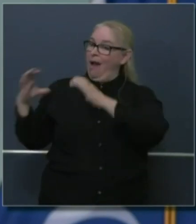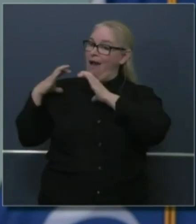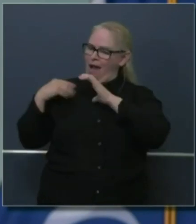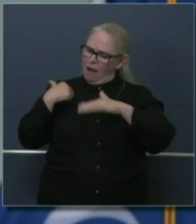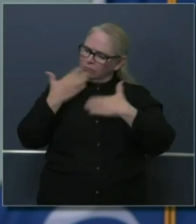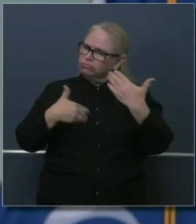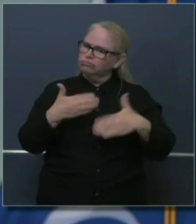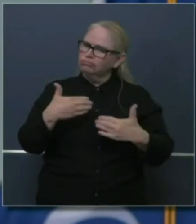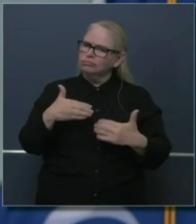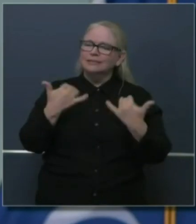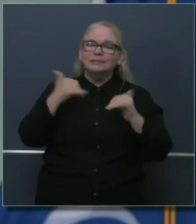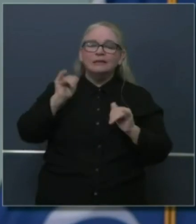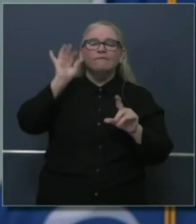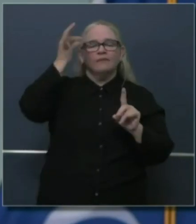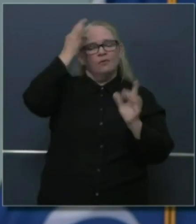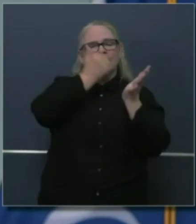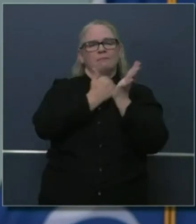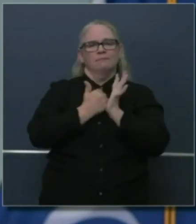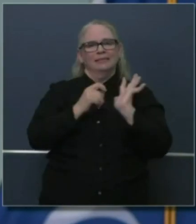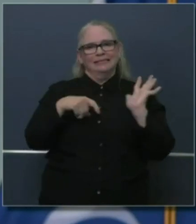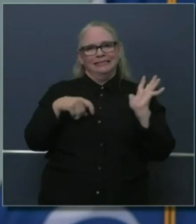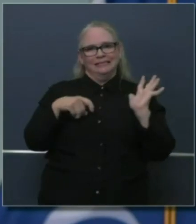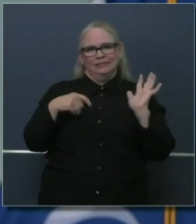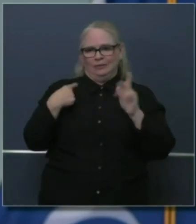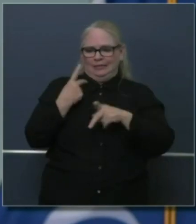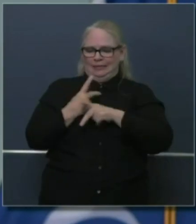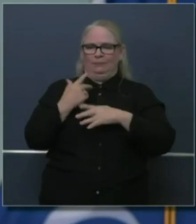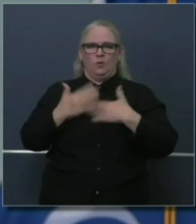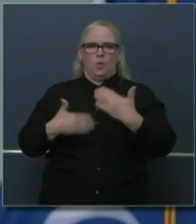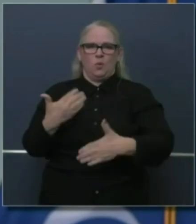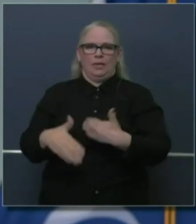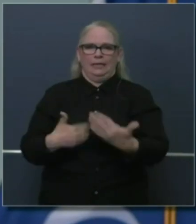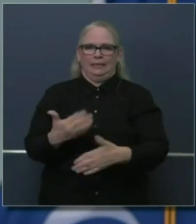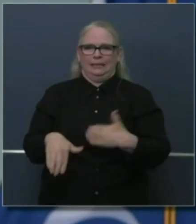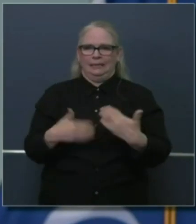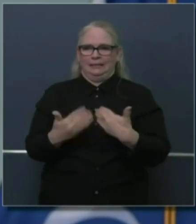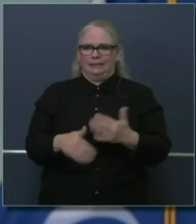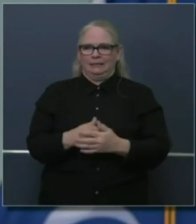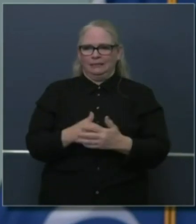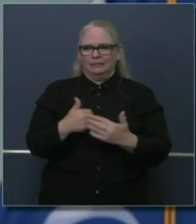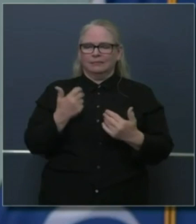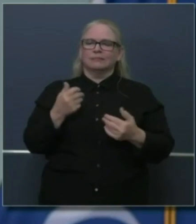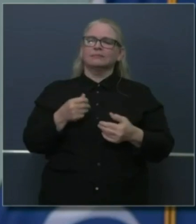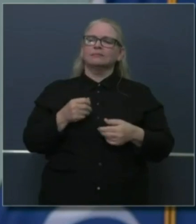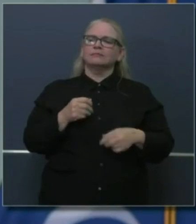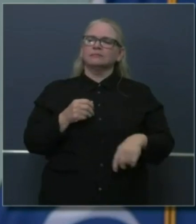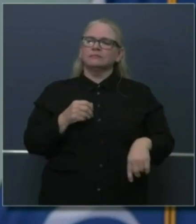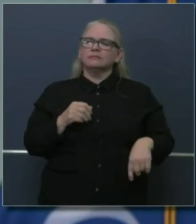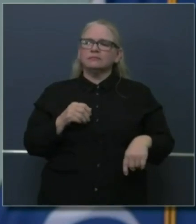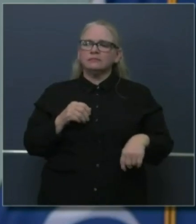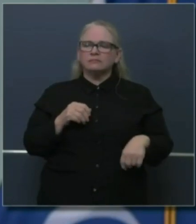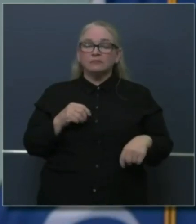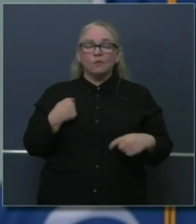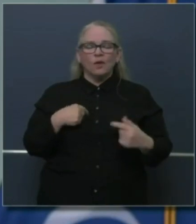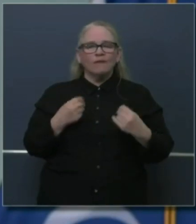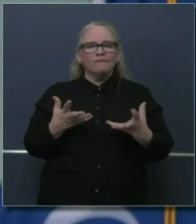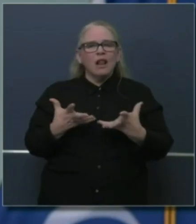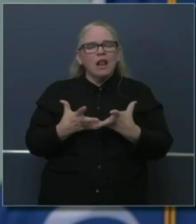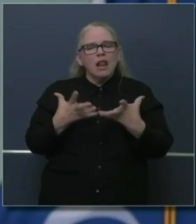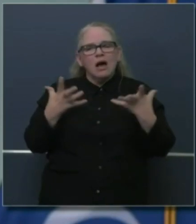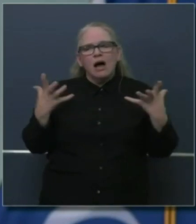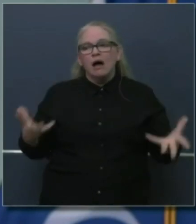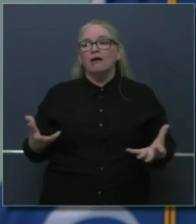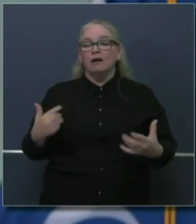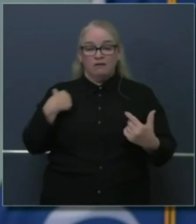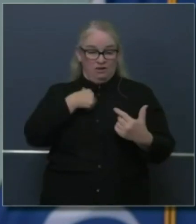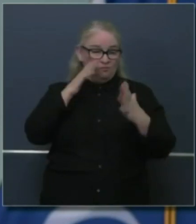We'll do everything we are responsible for doing and more. We punch above our weight in this state, and we'll come back stronger, more